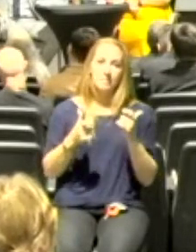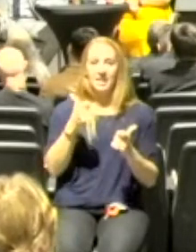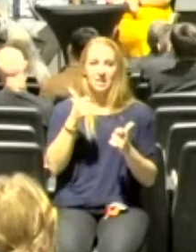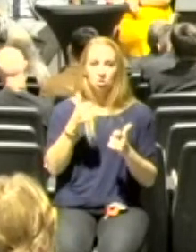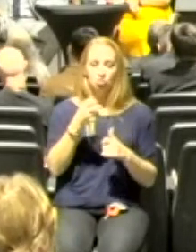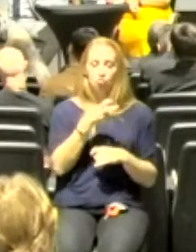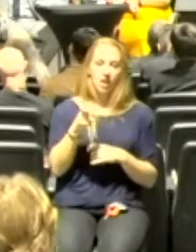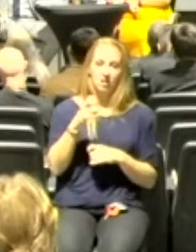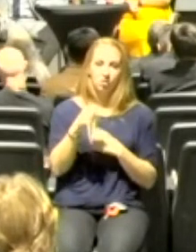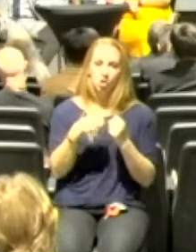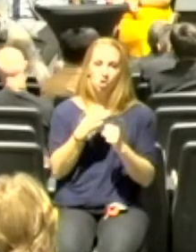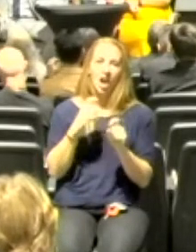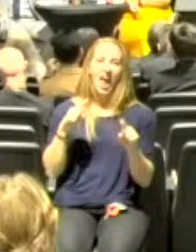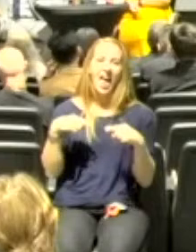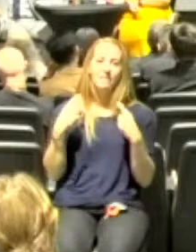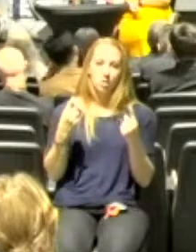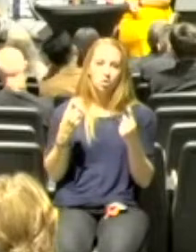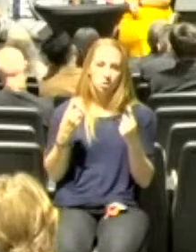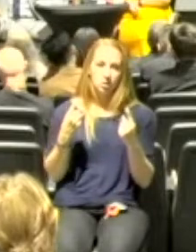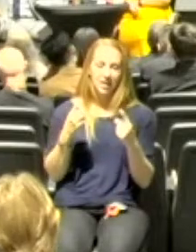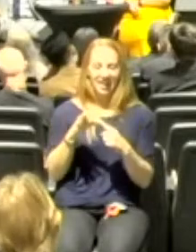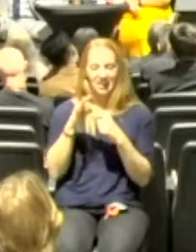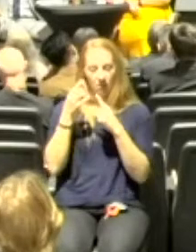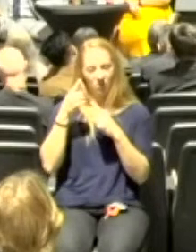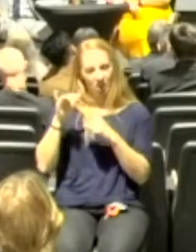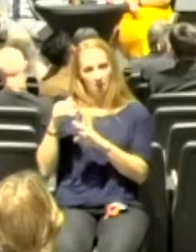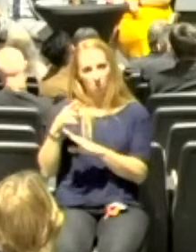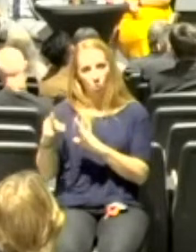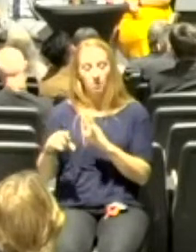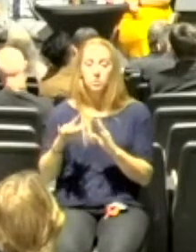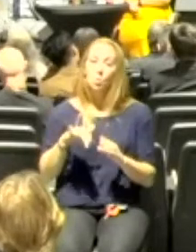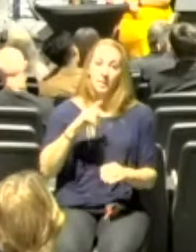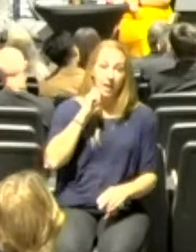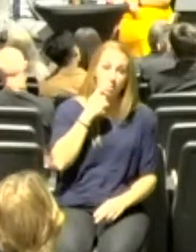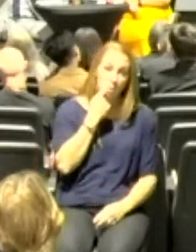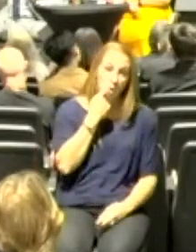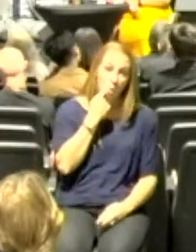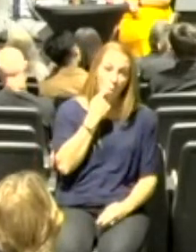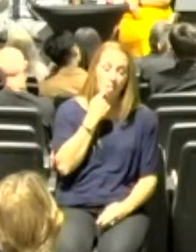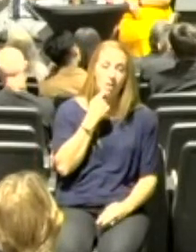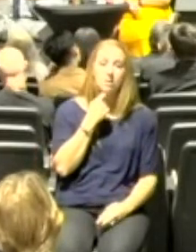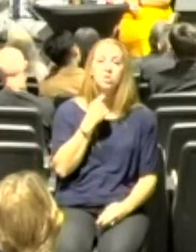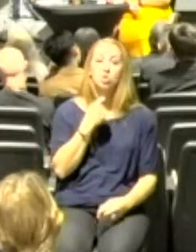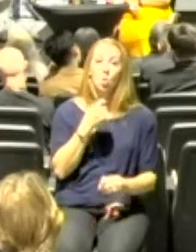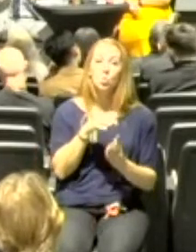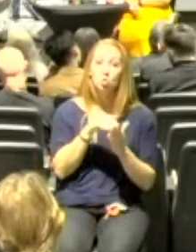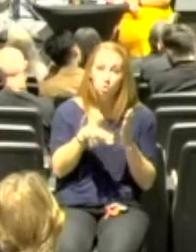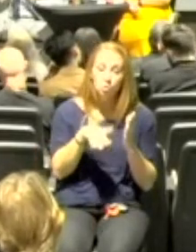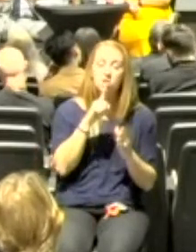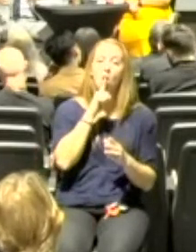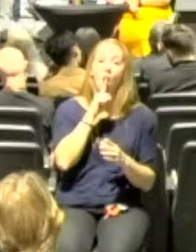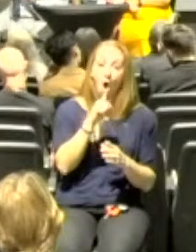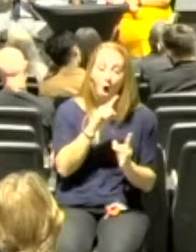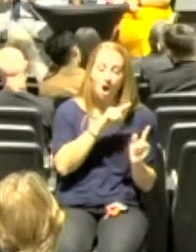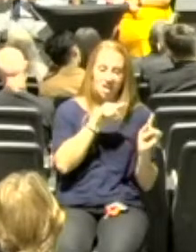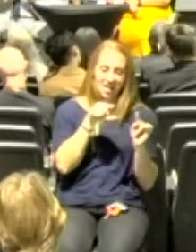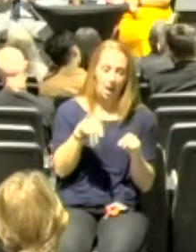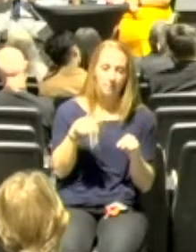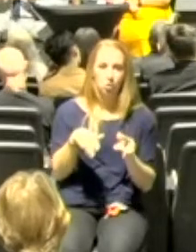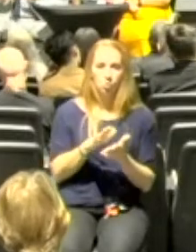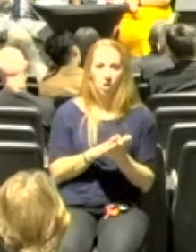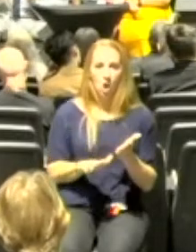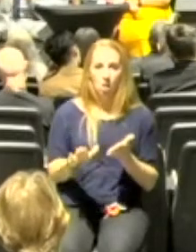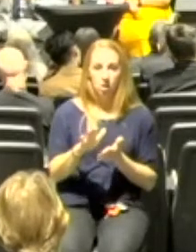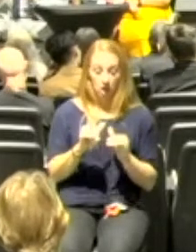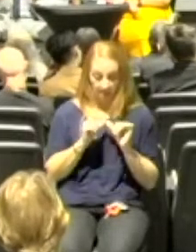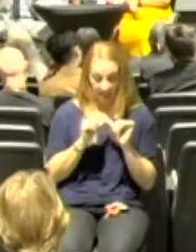ever in the history of the college. And so that's a pretty cool thing. So we do have students coming into the college. With continuing